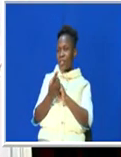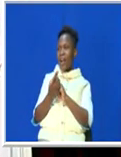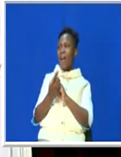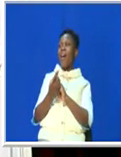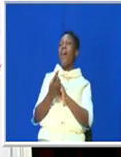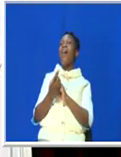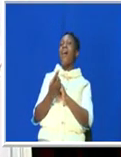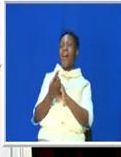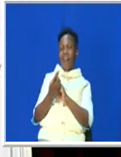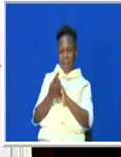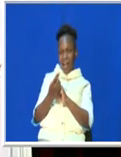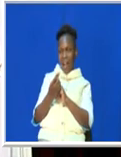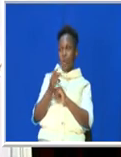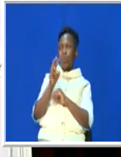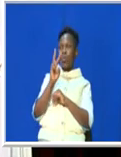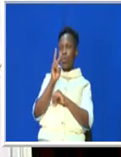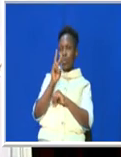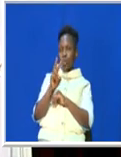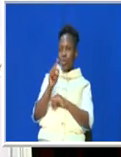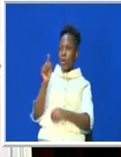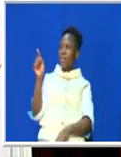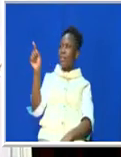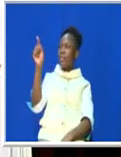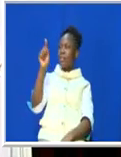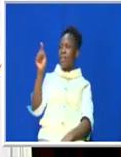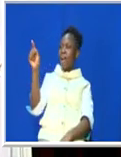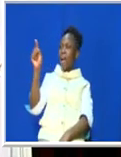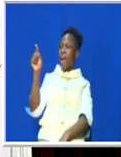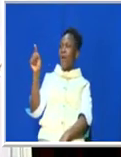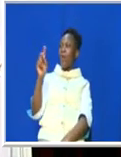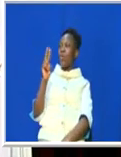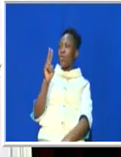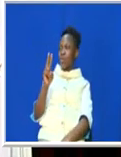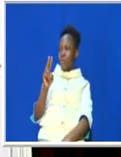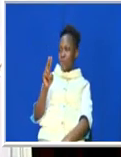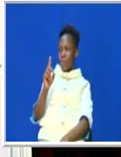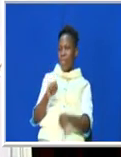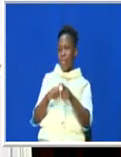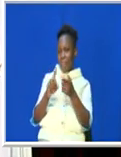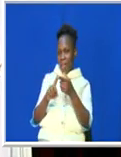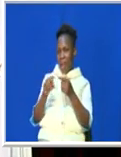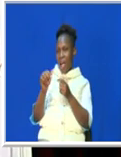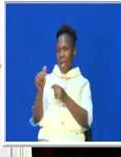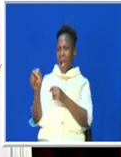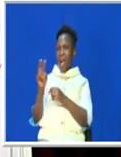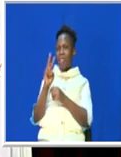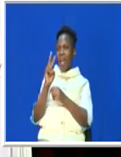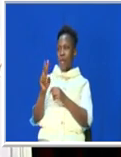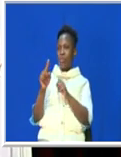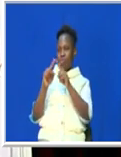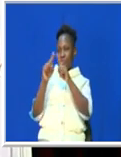I would put another two circles, followed by two